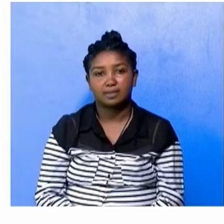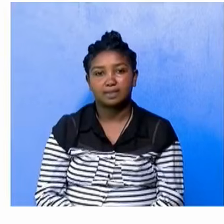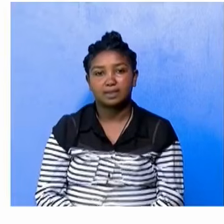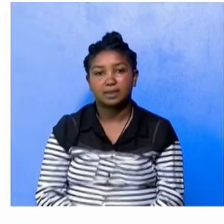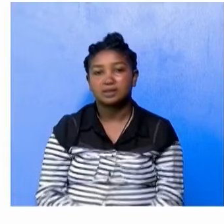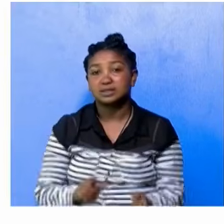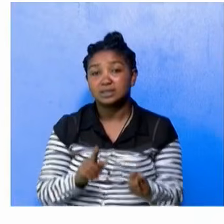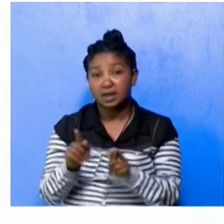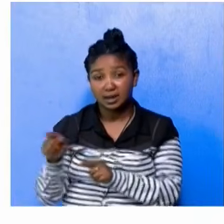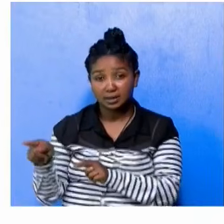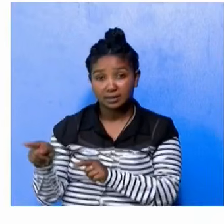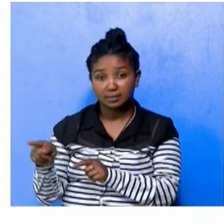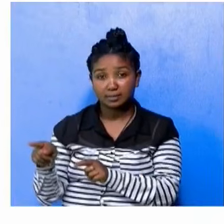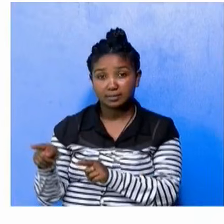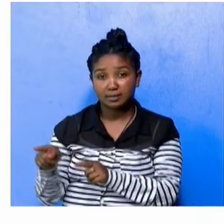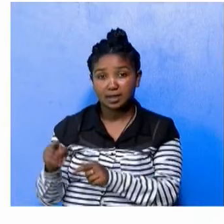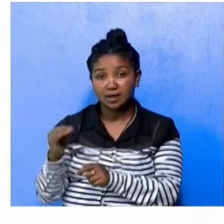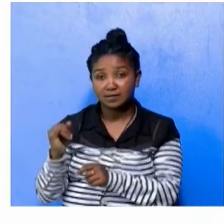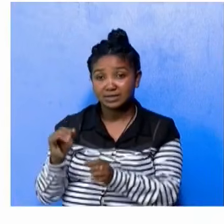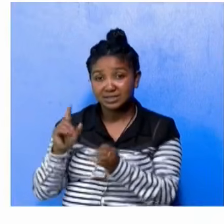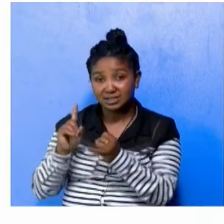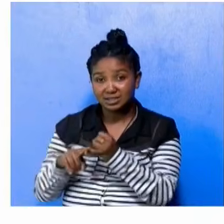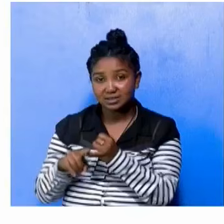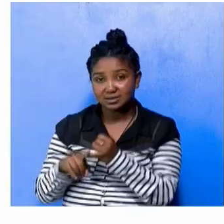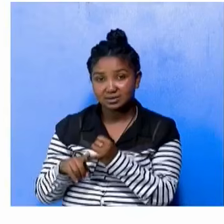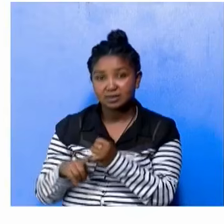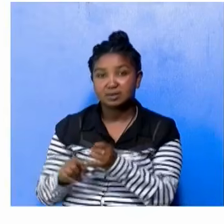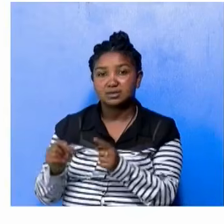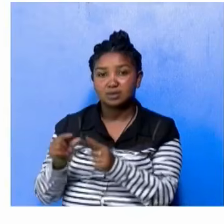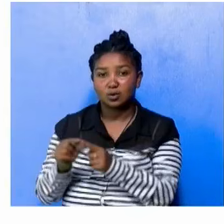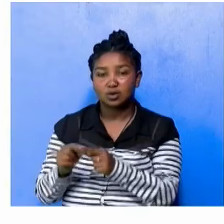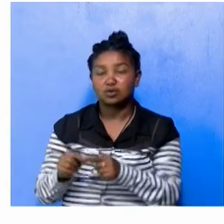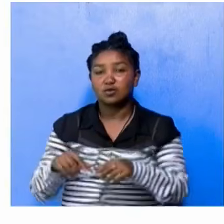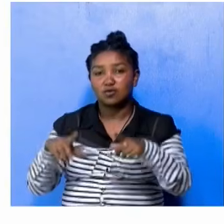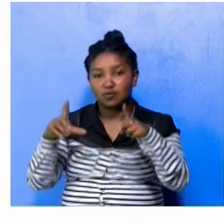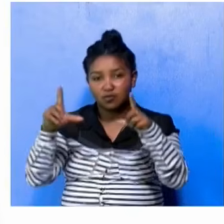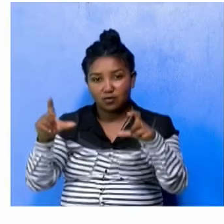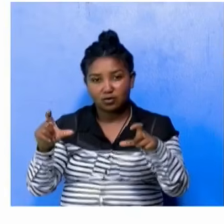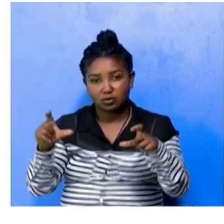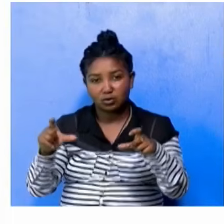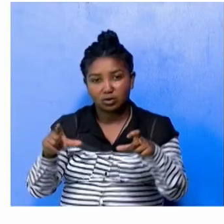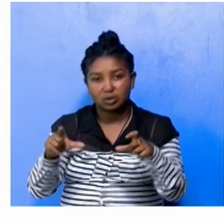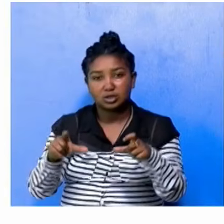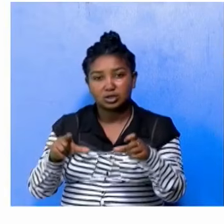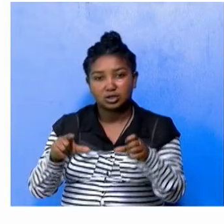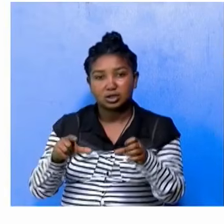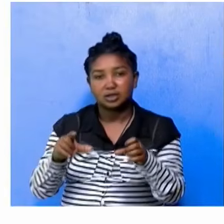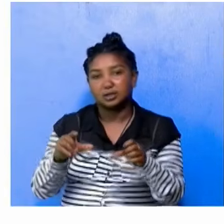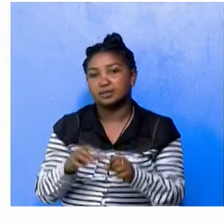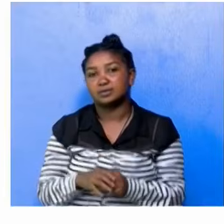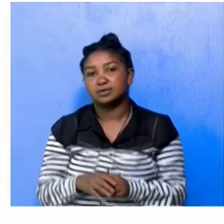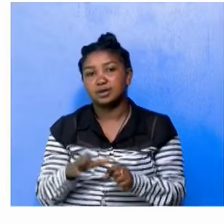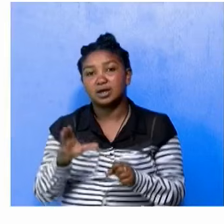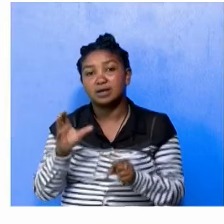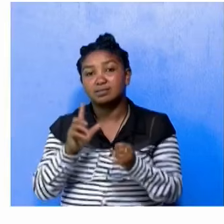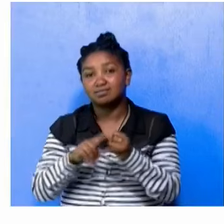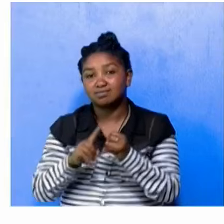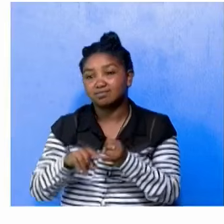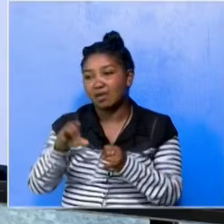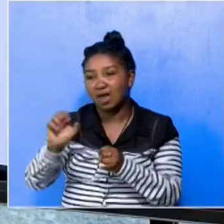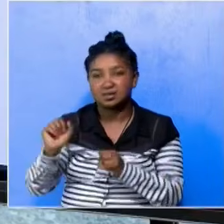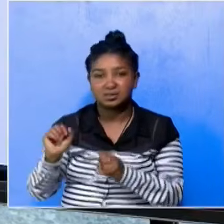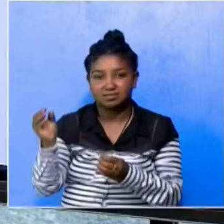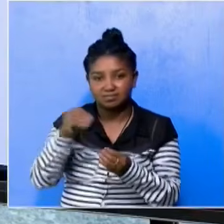Just like if it is ended in on, the word photo, that should be ended in what? Only